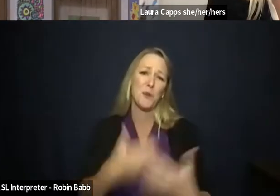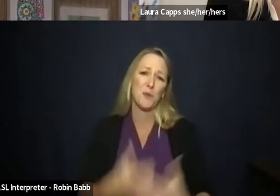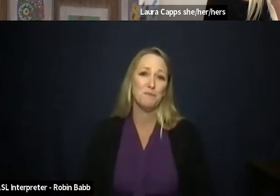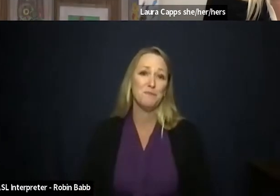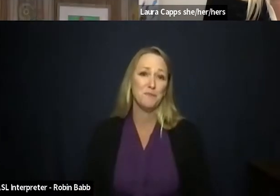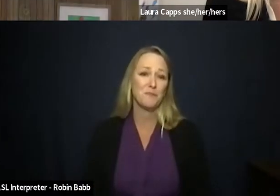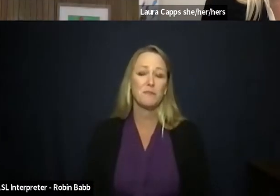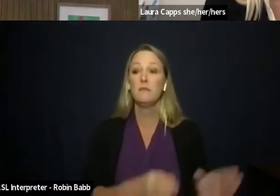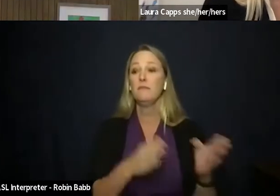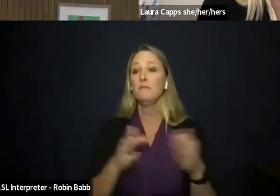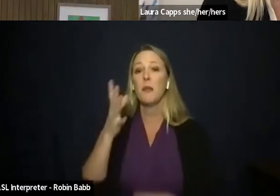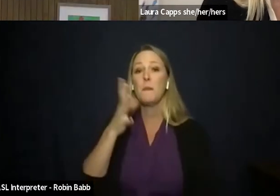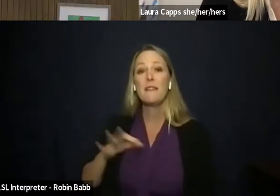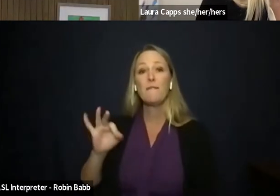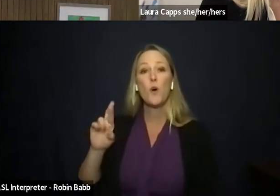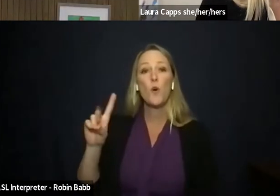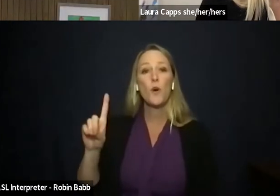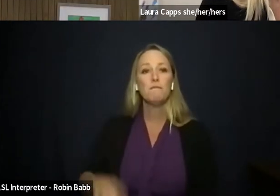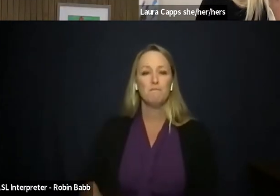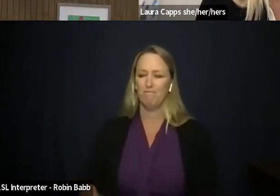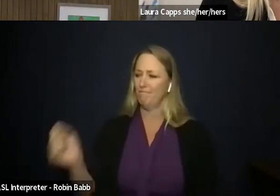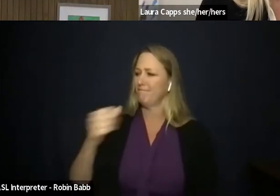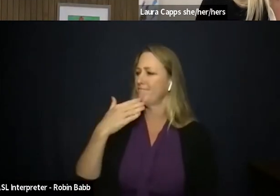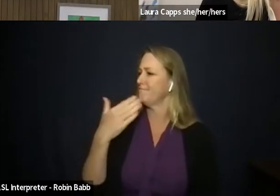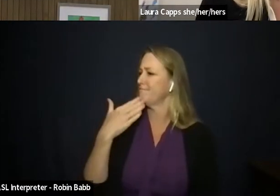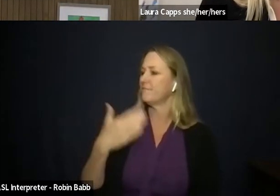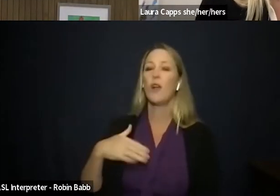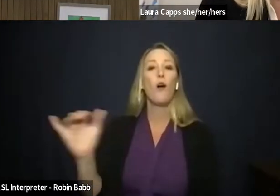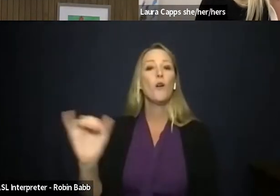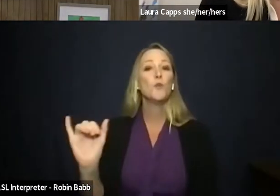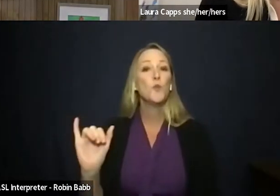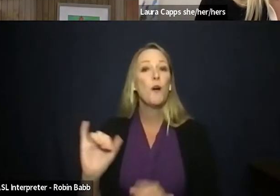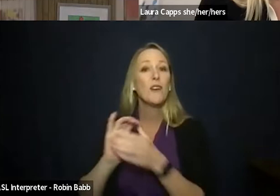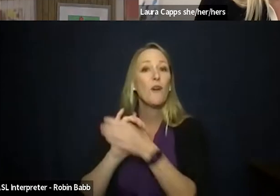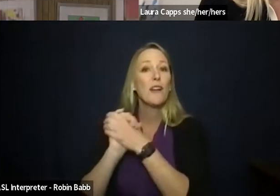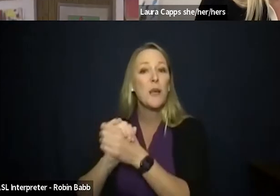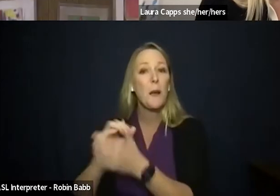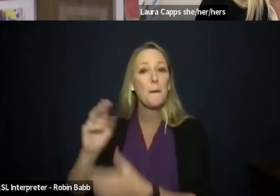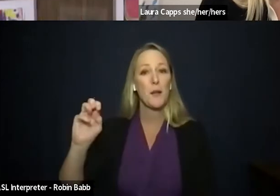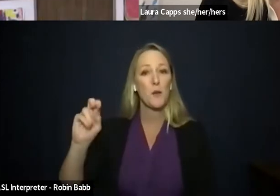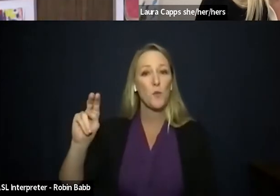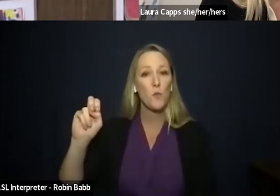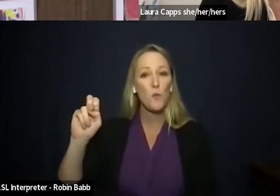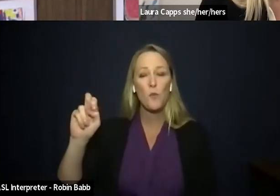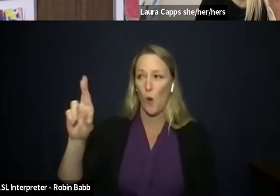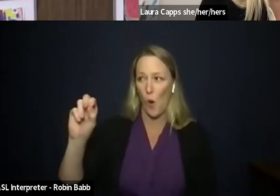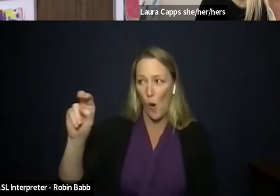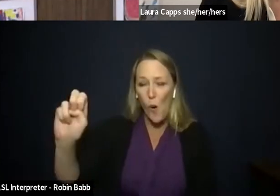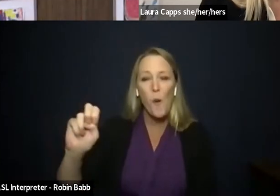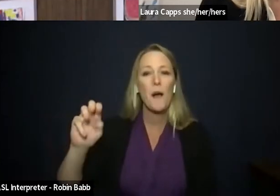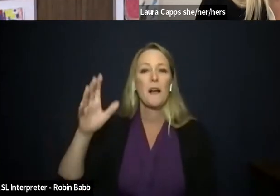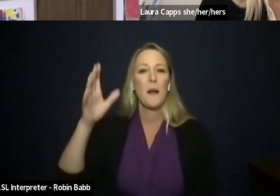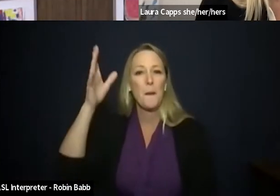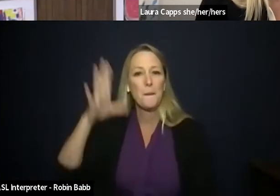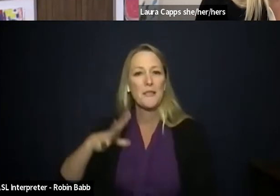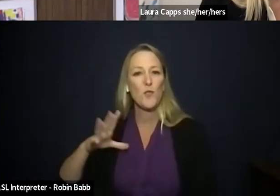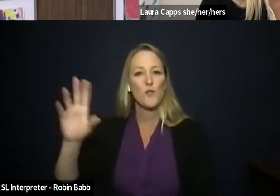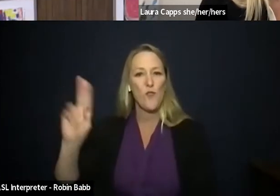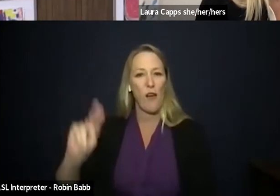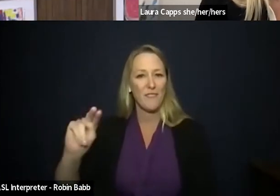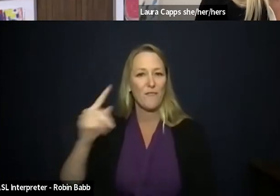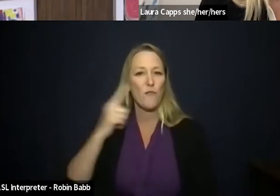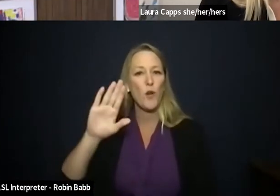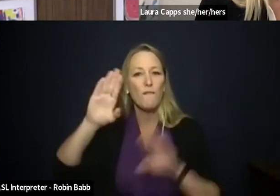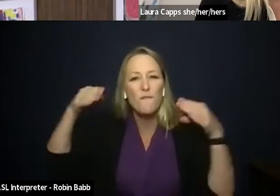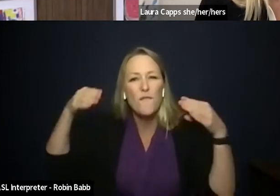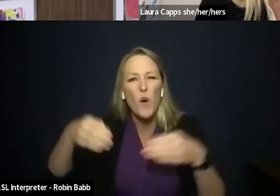miss ford oh thank you so much uh also congratulations to monroe and mr naughton for their focus and